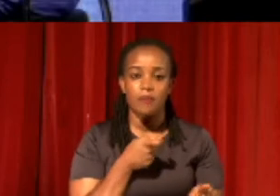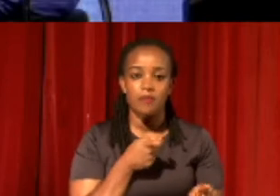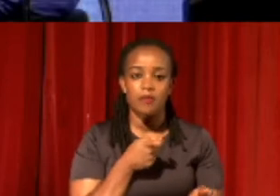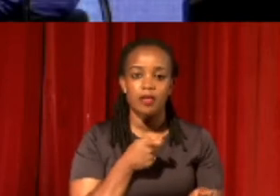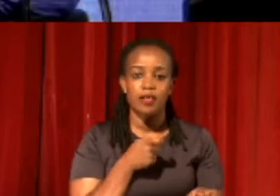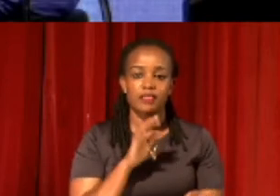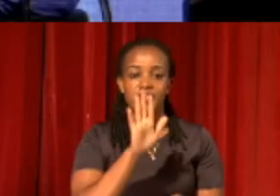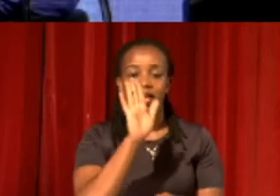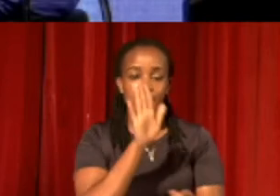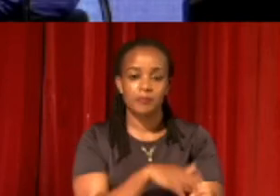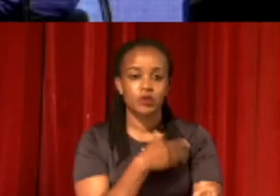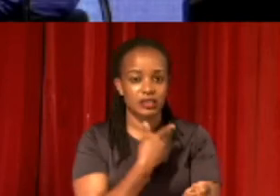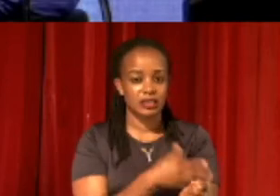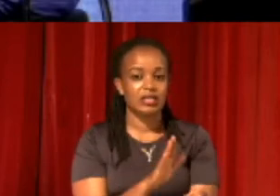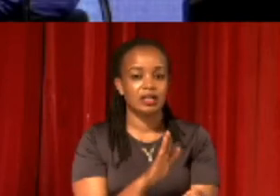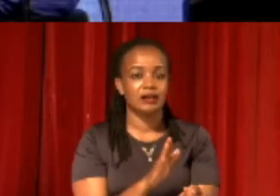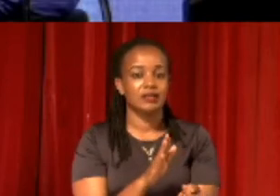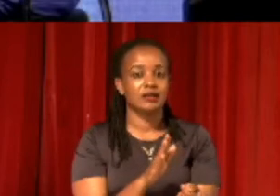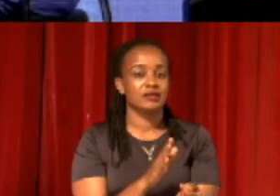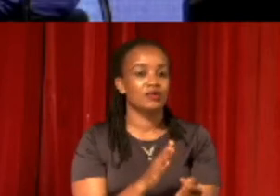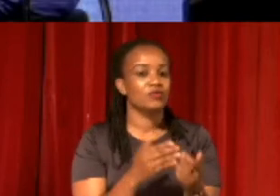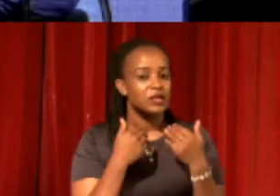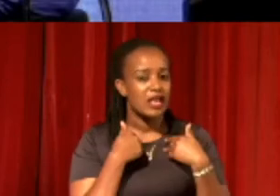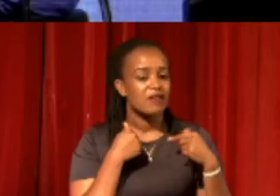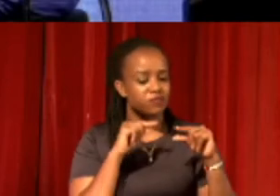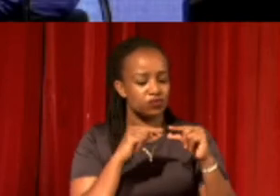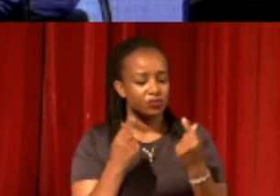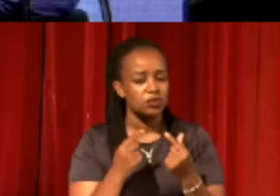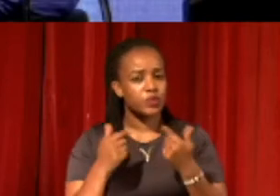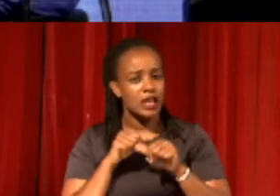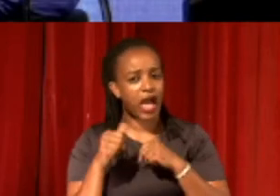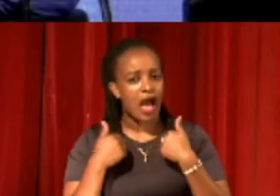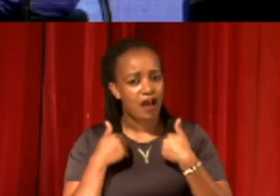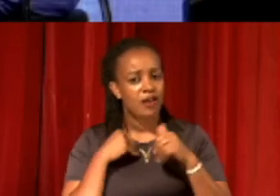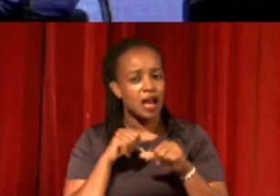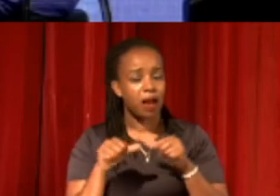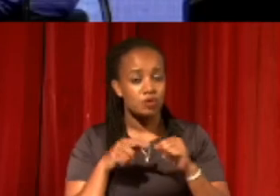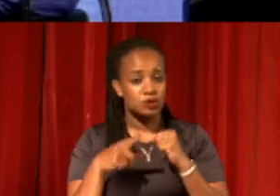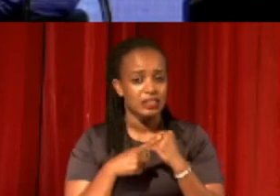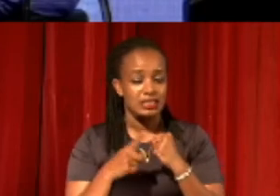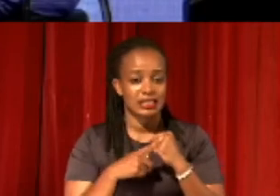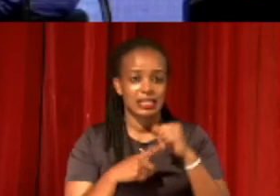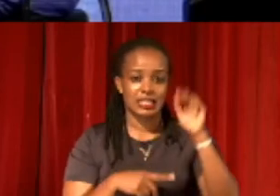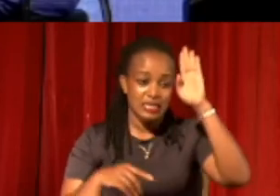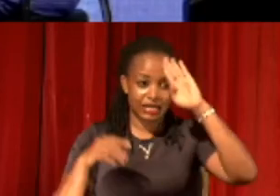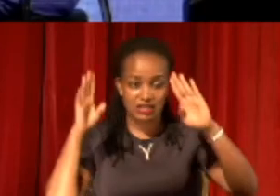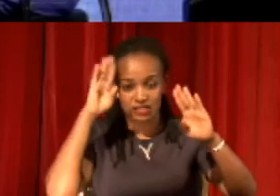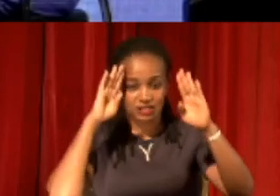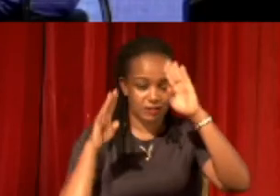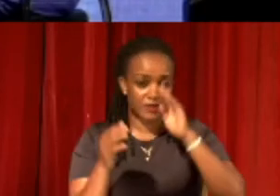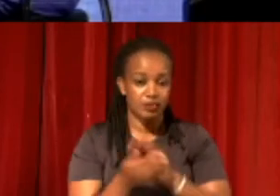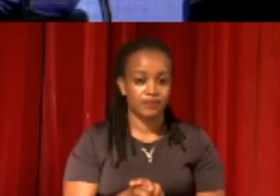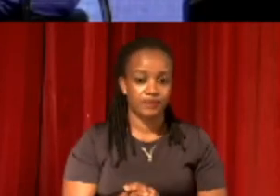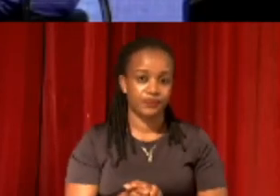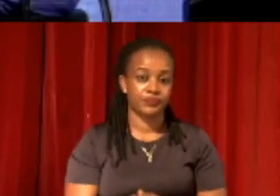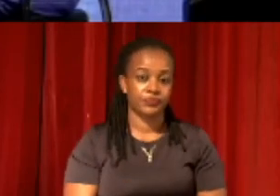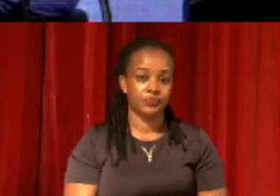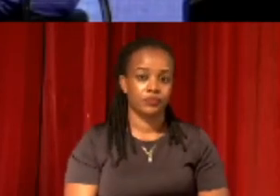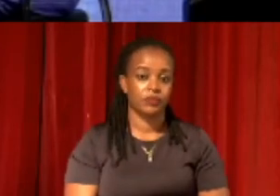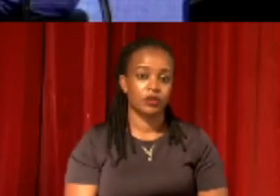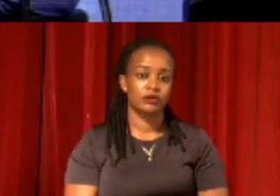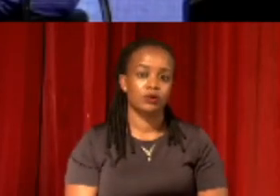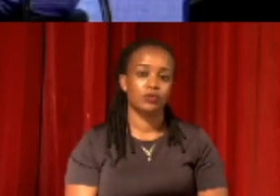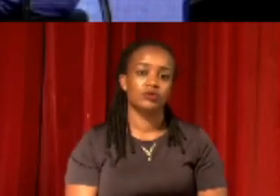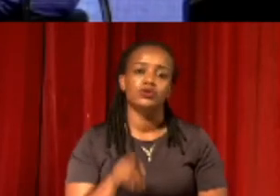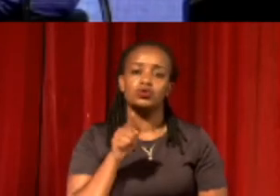music, yes. will also qualify. So we have about six initiatives that cut across okay. the cadres. And when mm-hmm. when do you